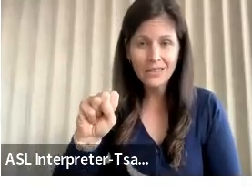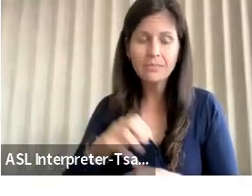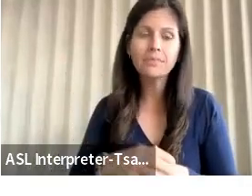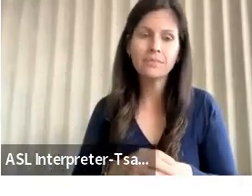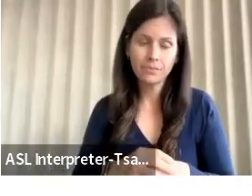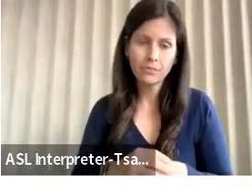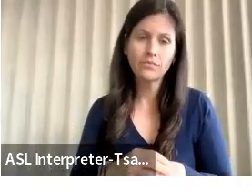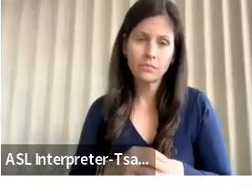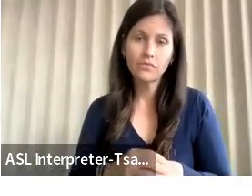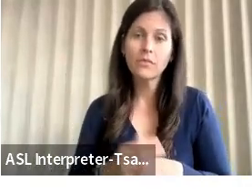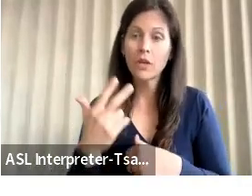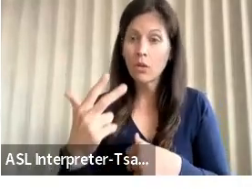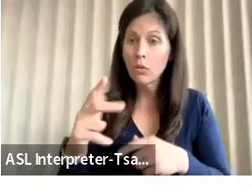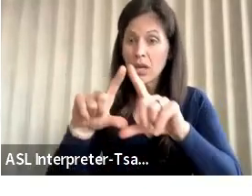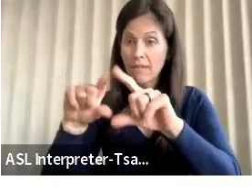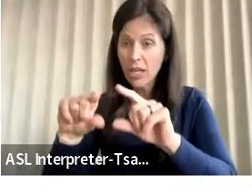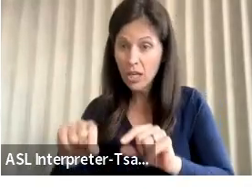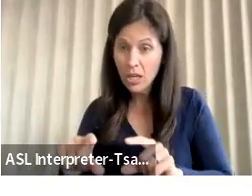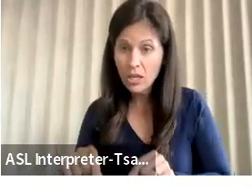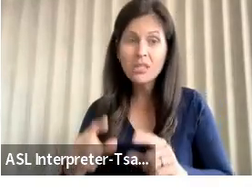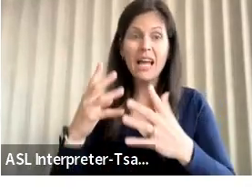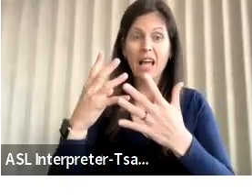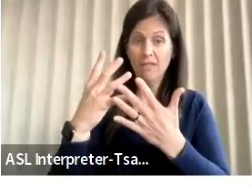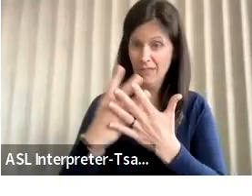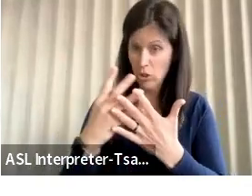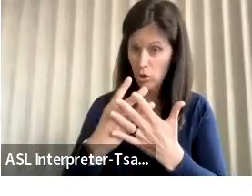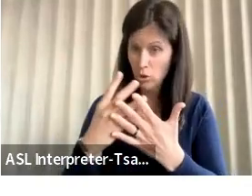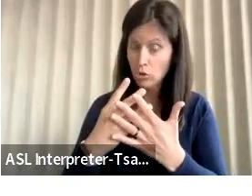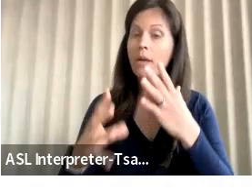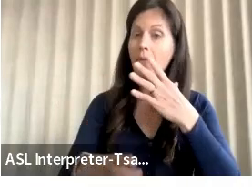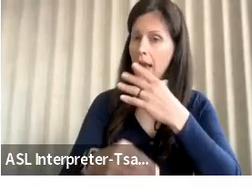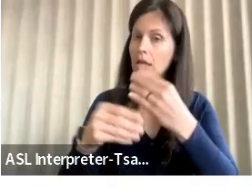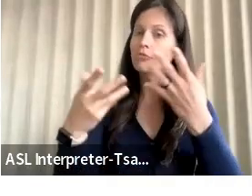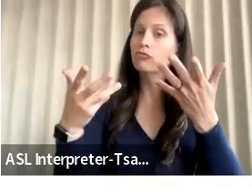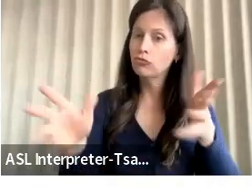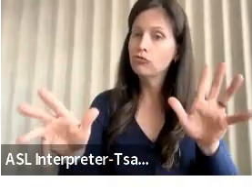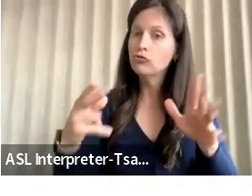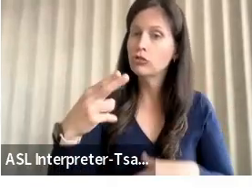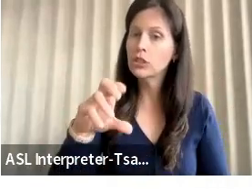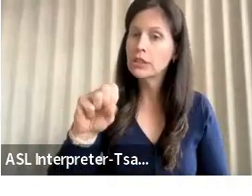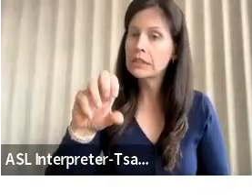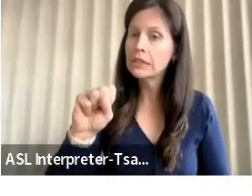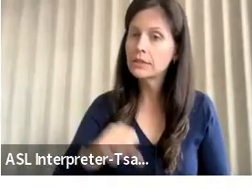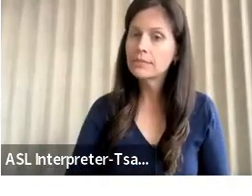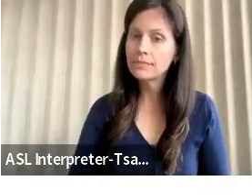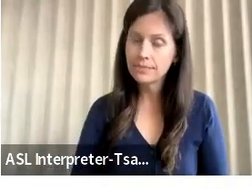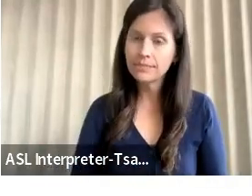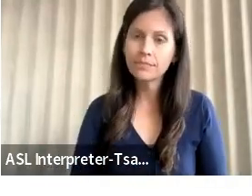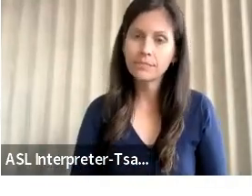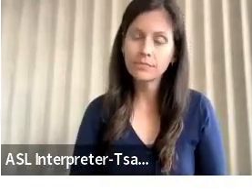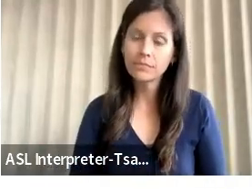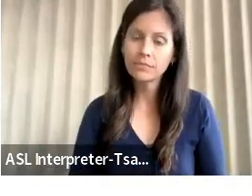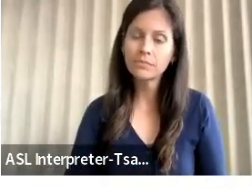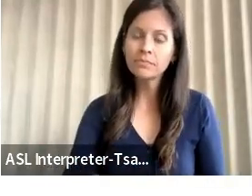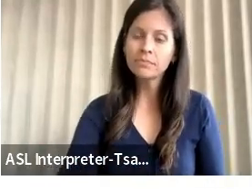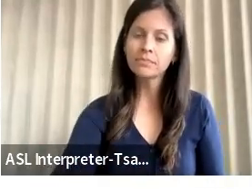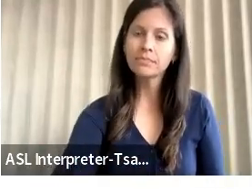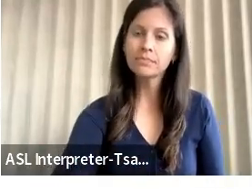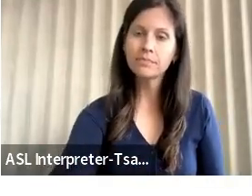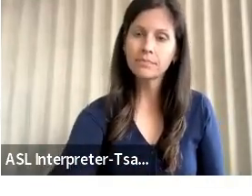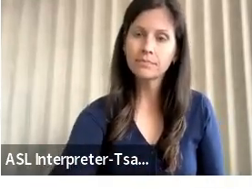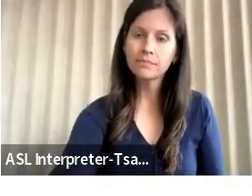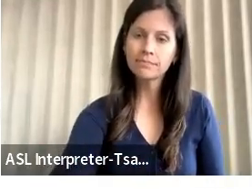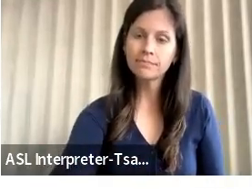and/or filters listed here have been added. As mentioned previously,